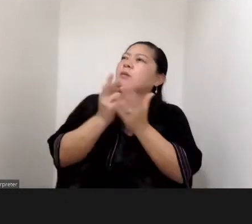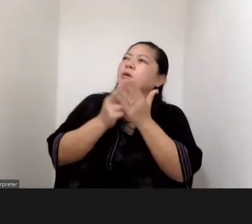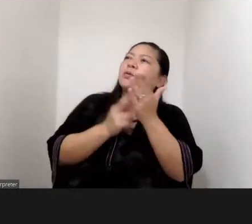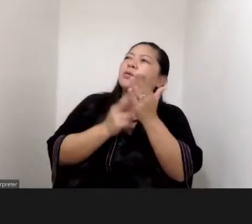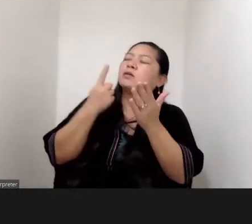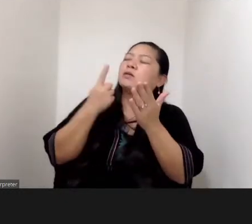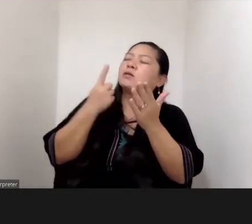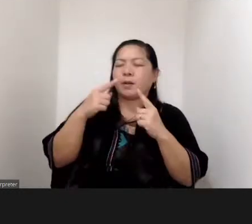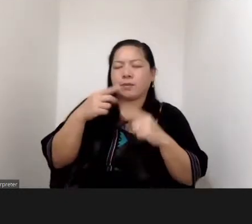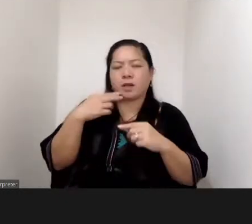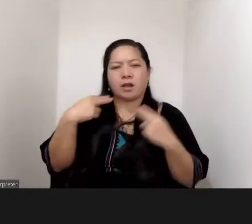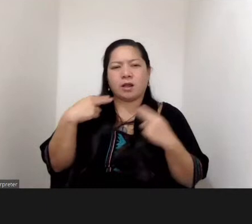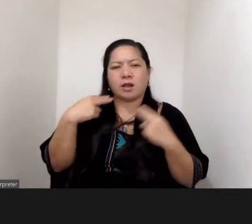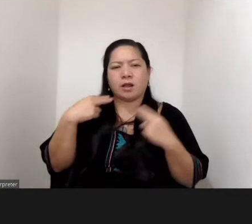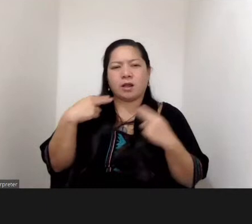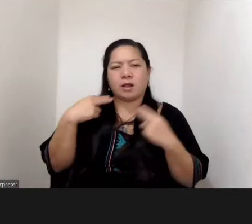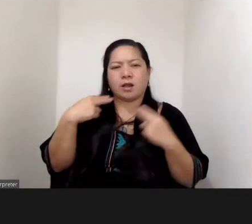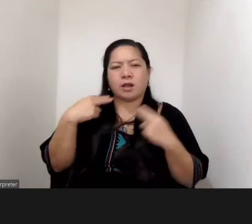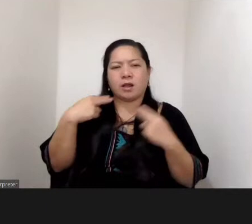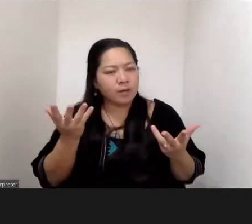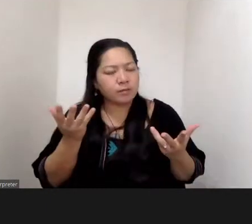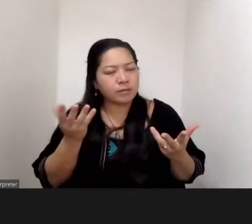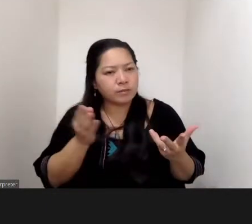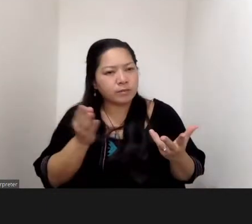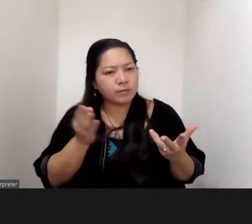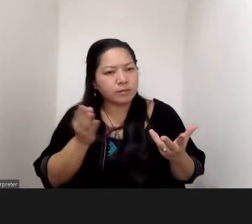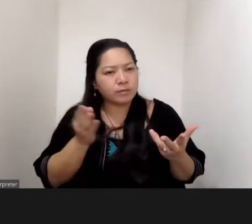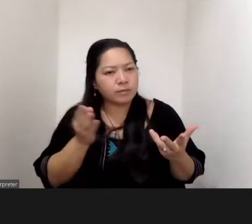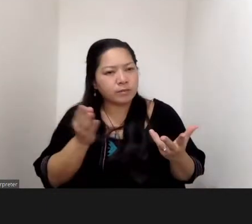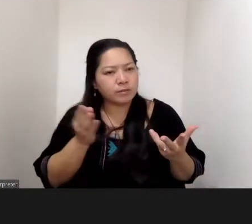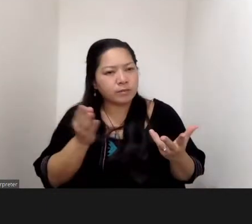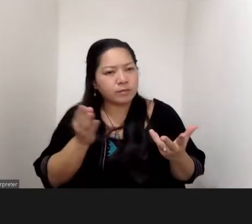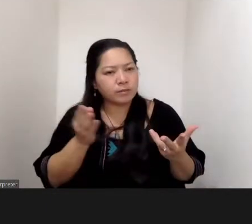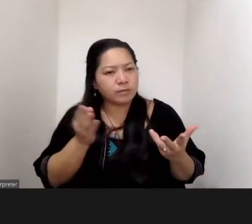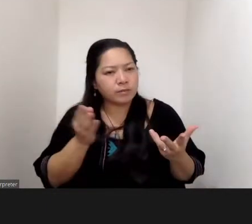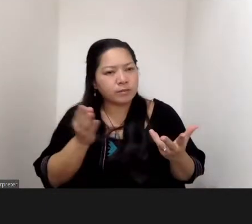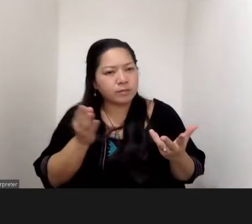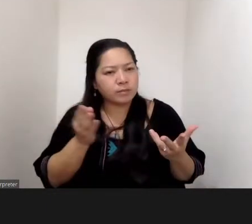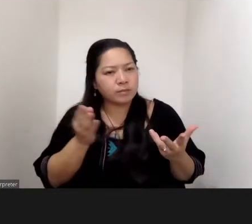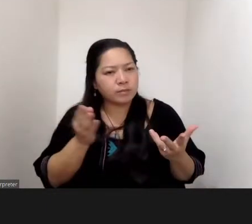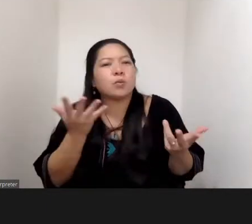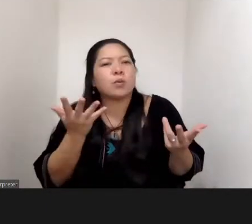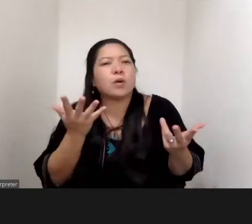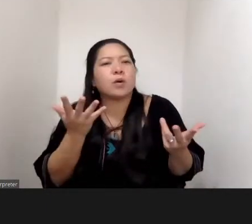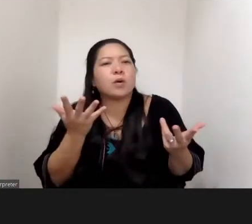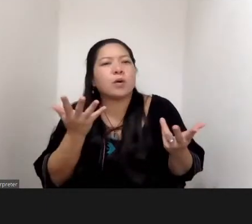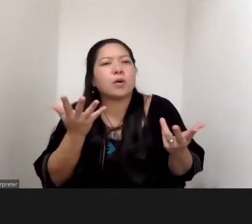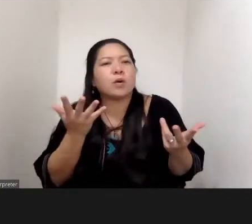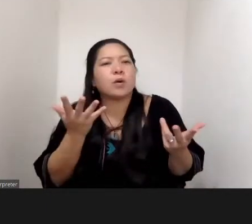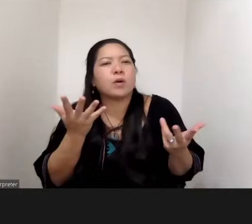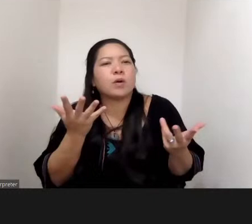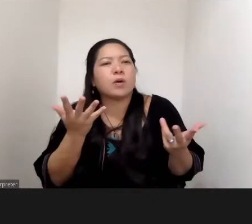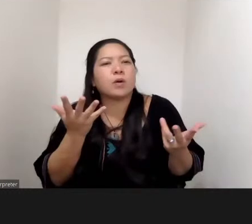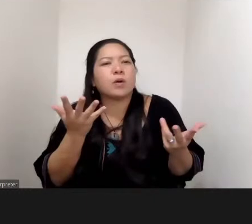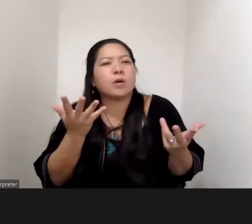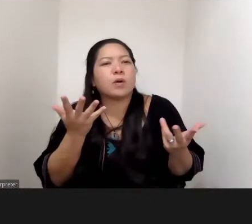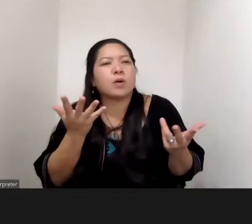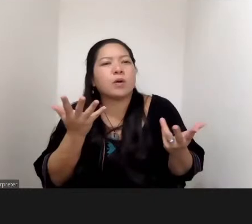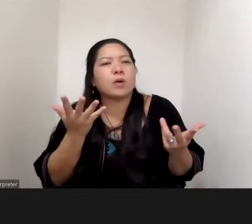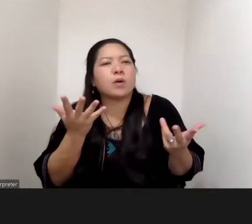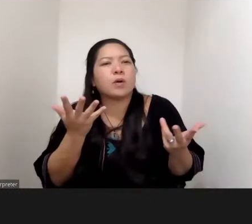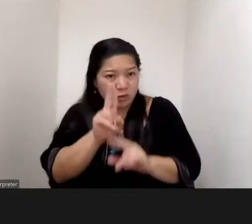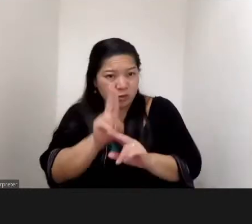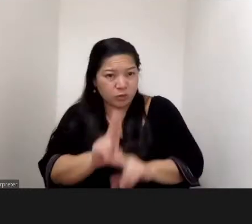on what basis? On what conditions? On what science and what data are you